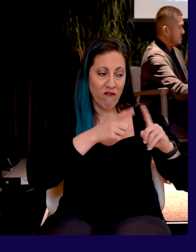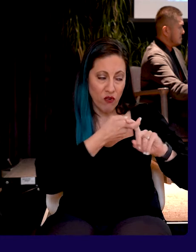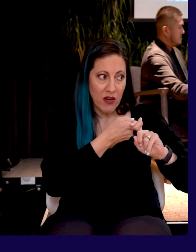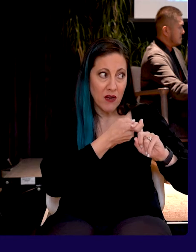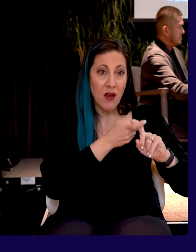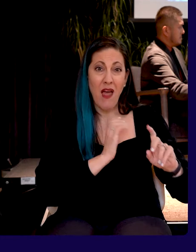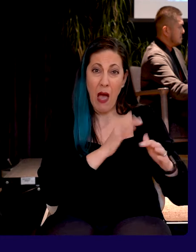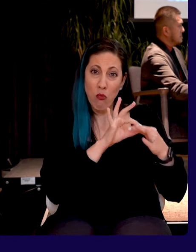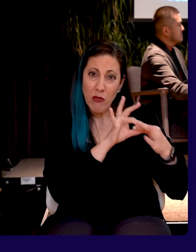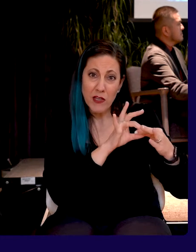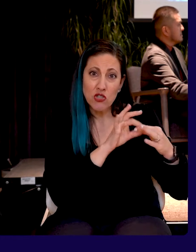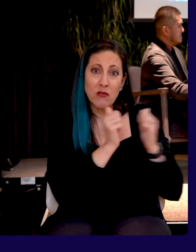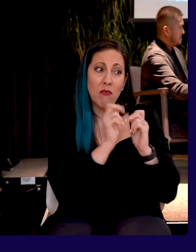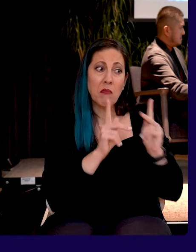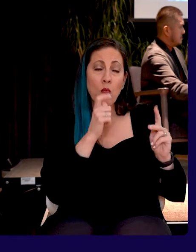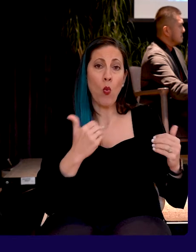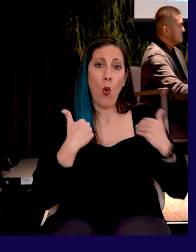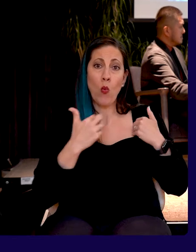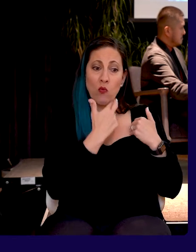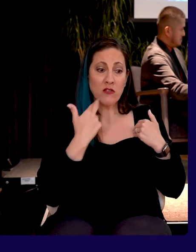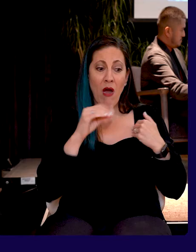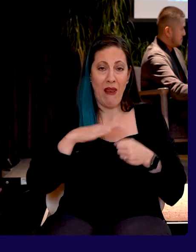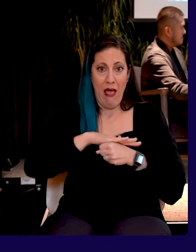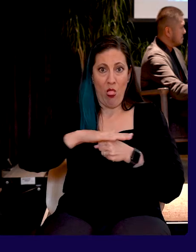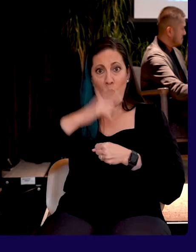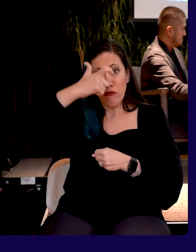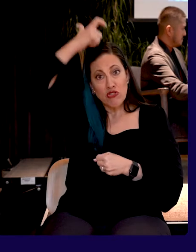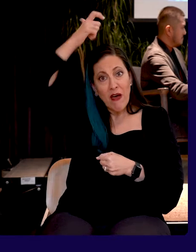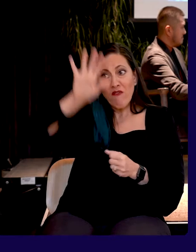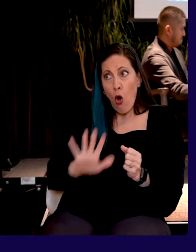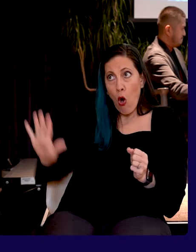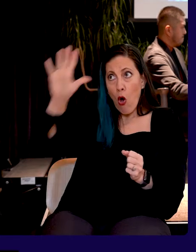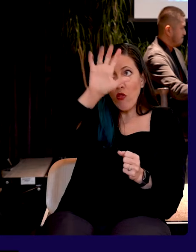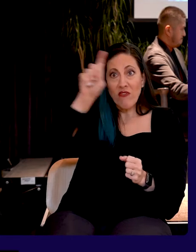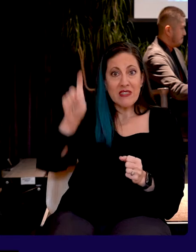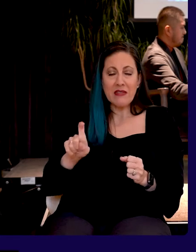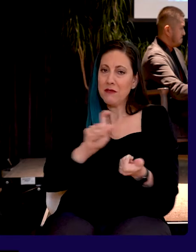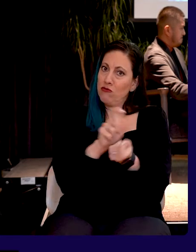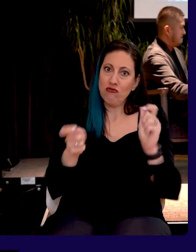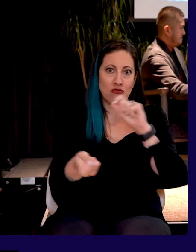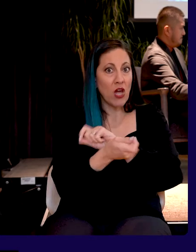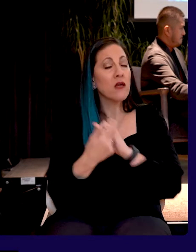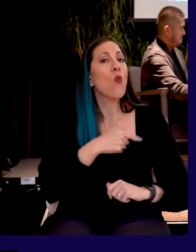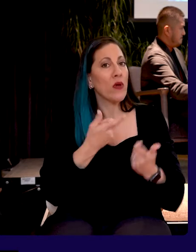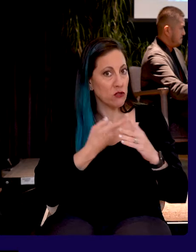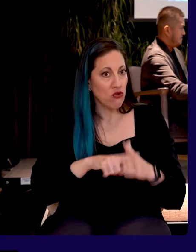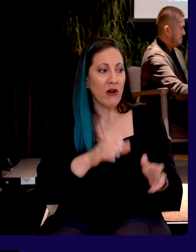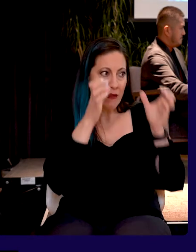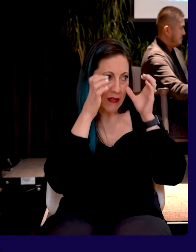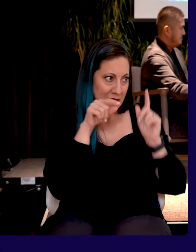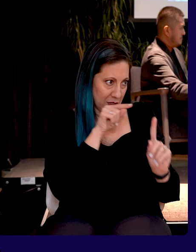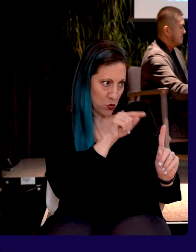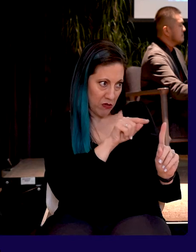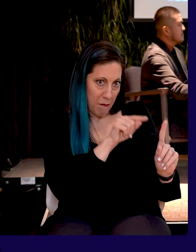with restaurateurs and local chefs across the state really changed for us. We started listening to them in a different